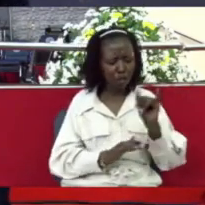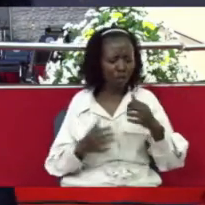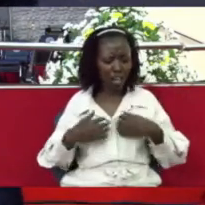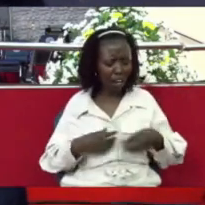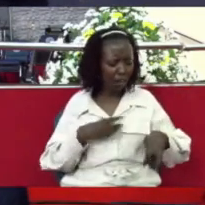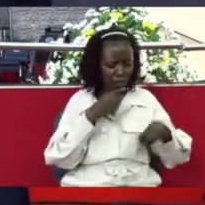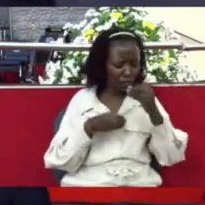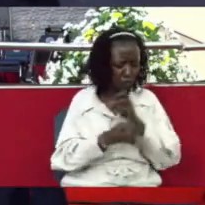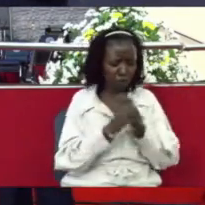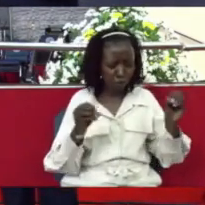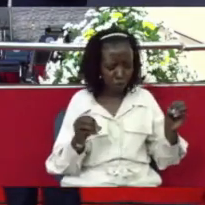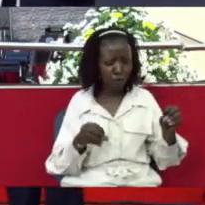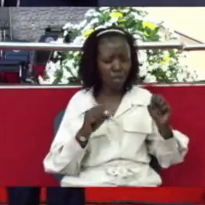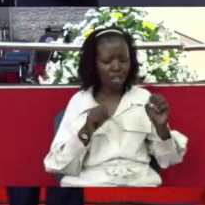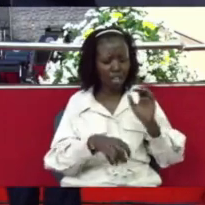job, they'll get a job.